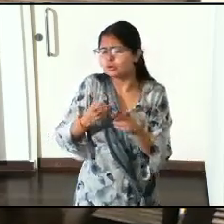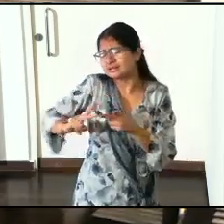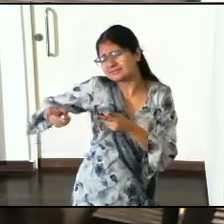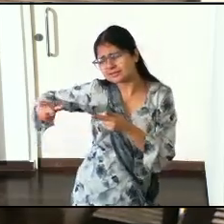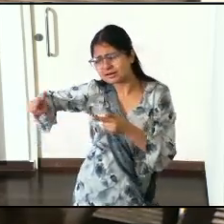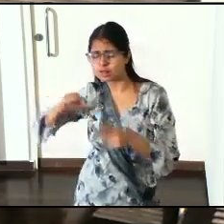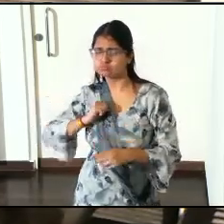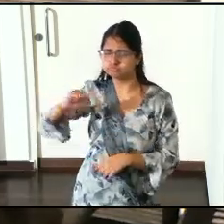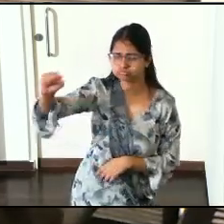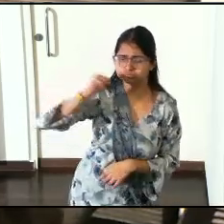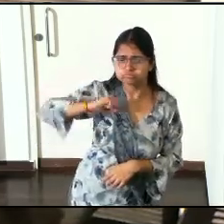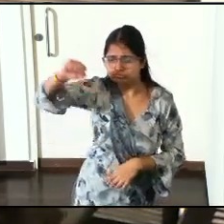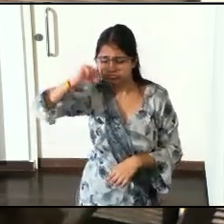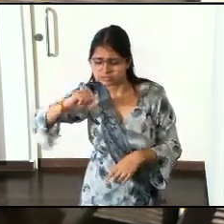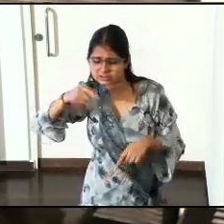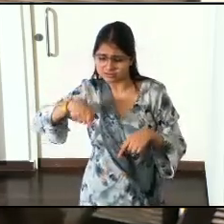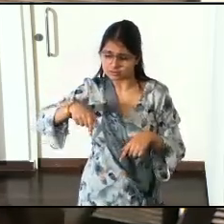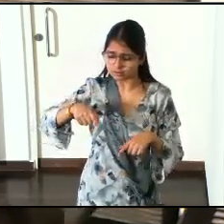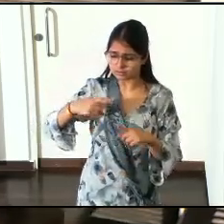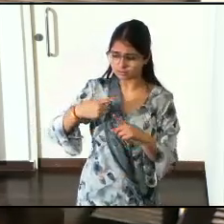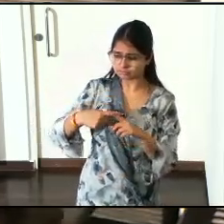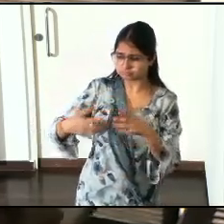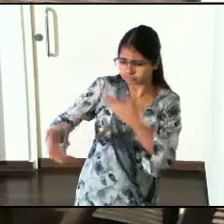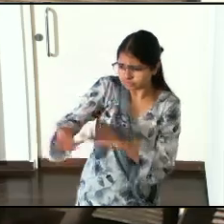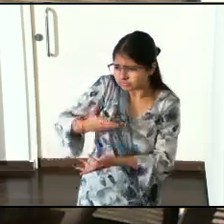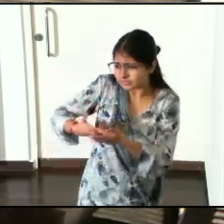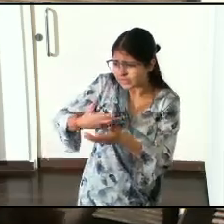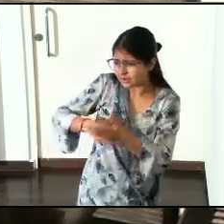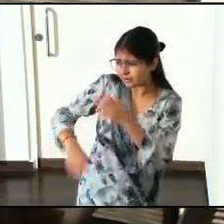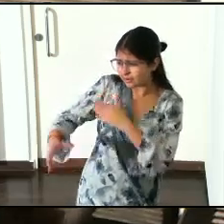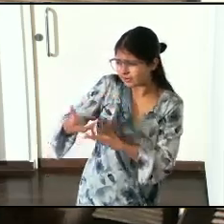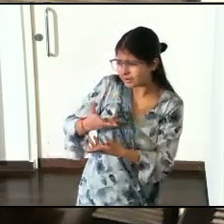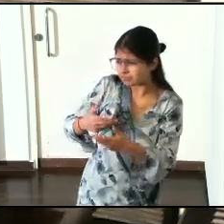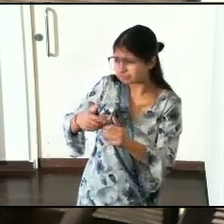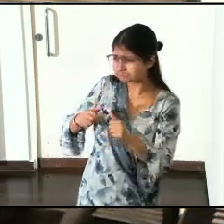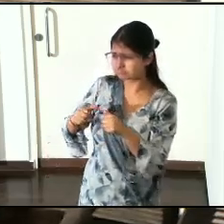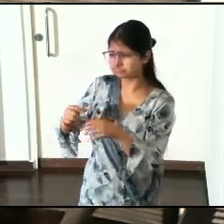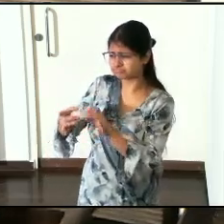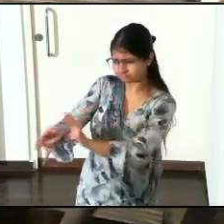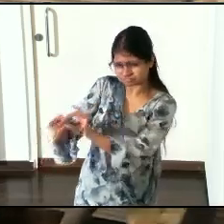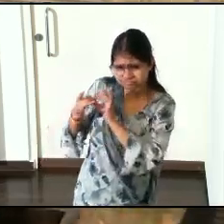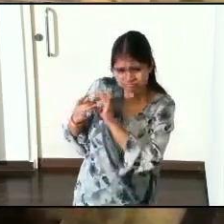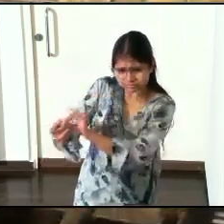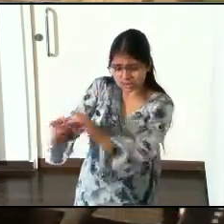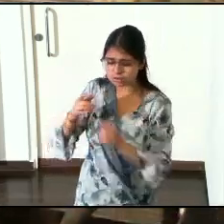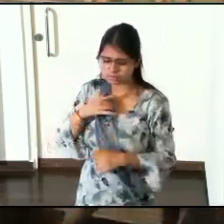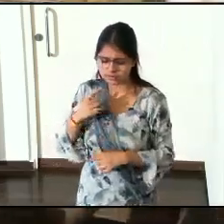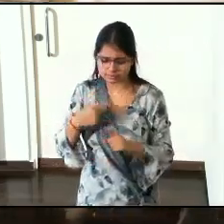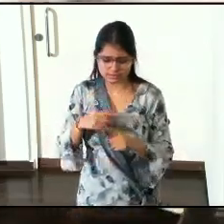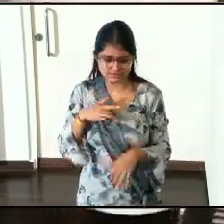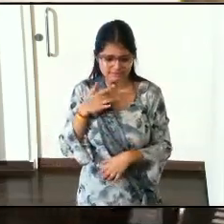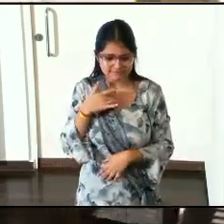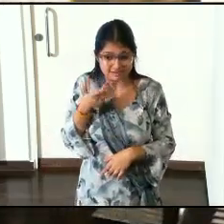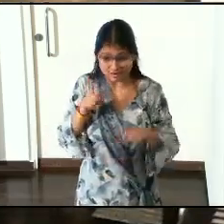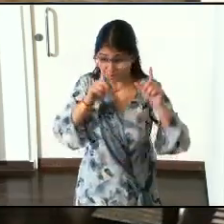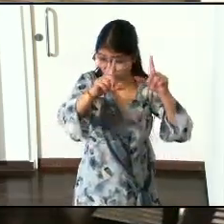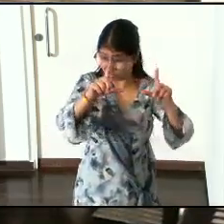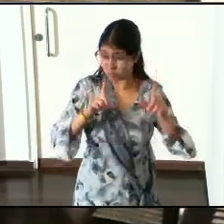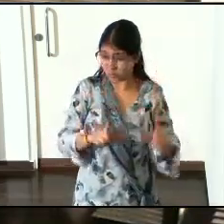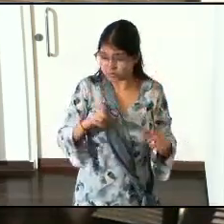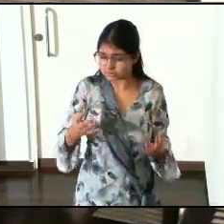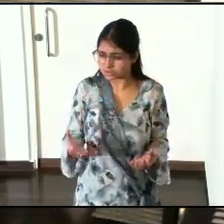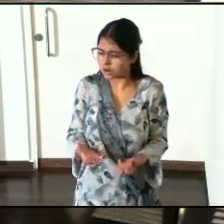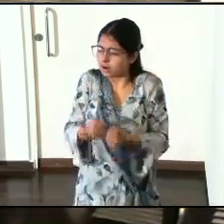were working in conversation with, in response to. And I'm wondering how these posters were received